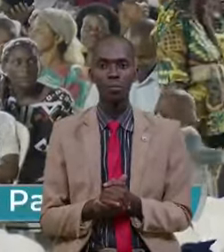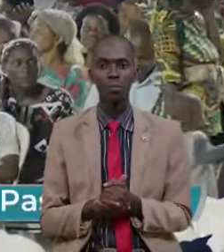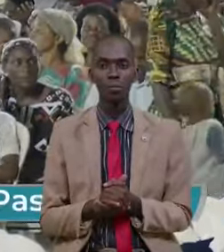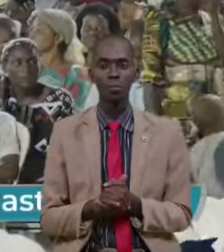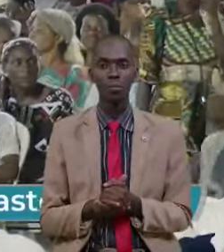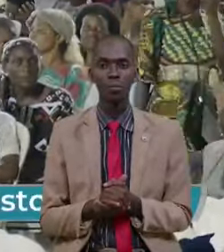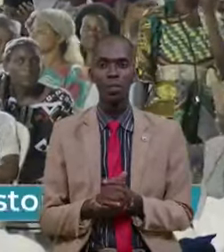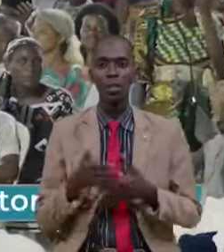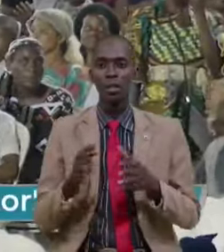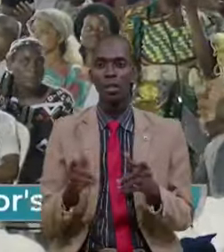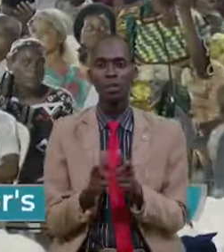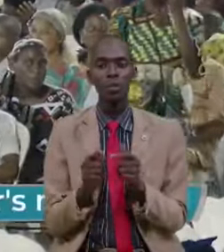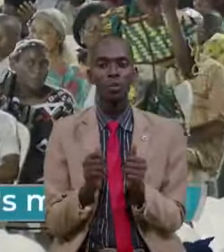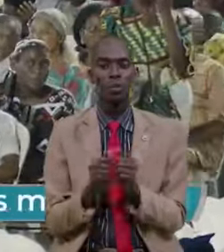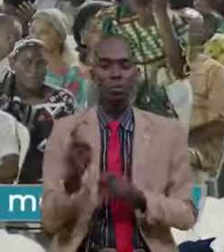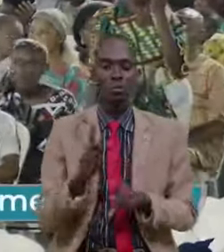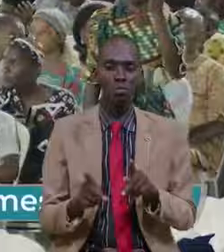the right-hand side as well.